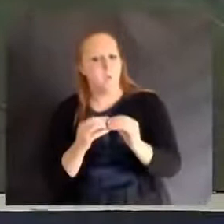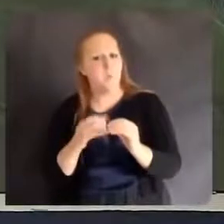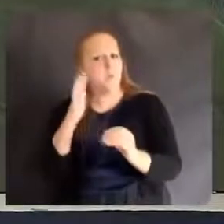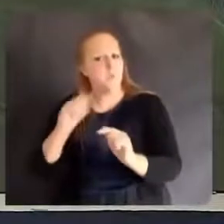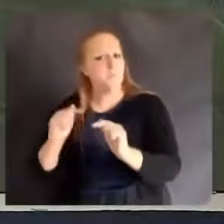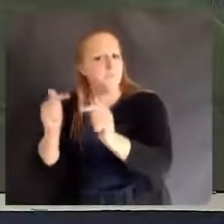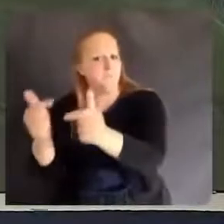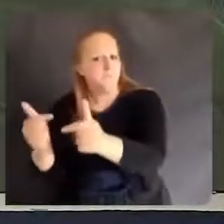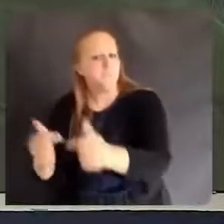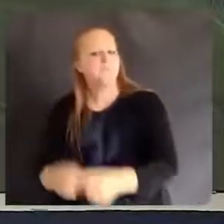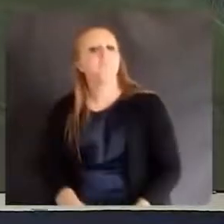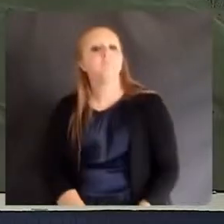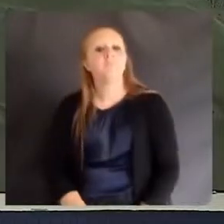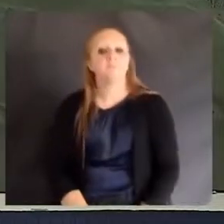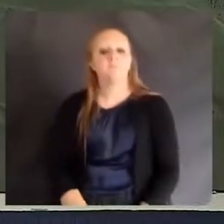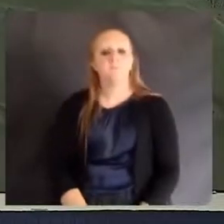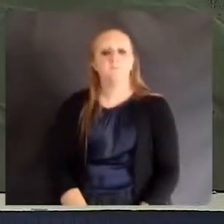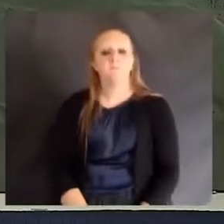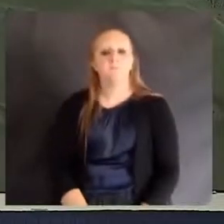On schools,